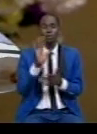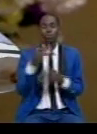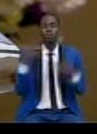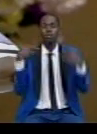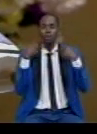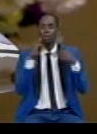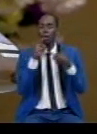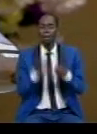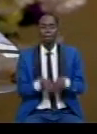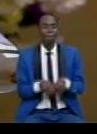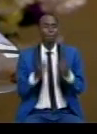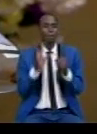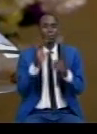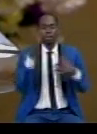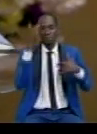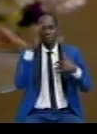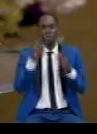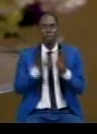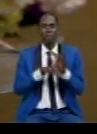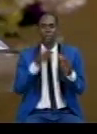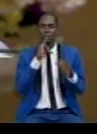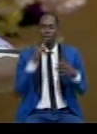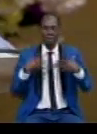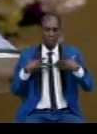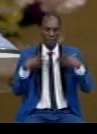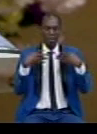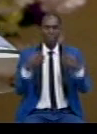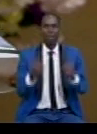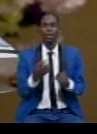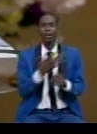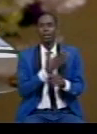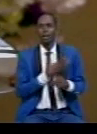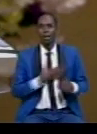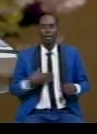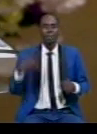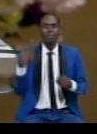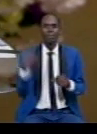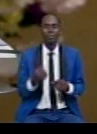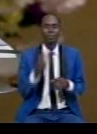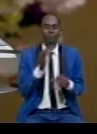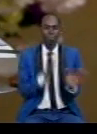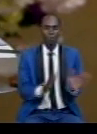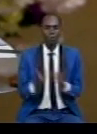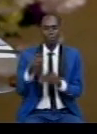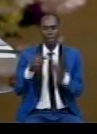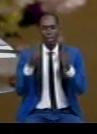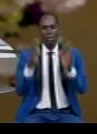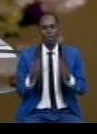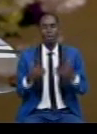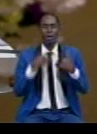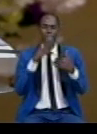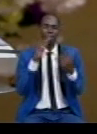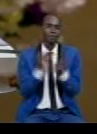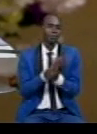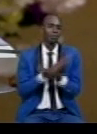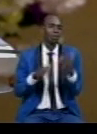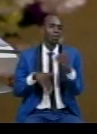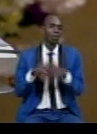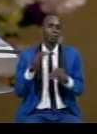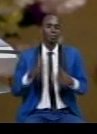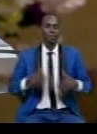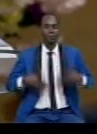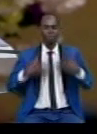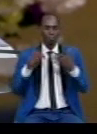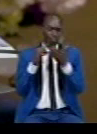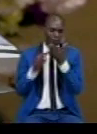The sickness is healed. And the powers of the enemies have been destroyed in your life. Check it up. Check it